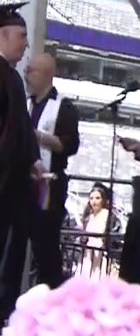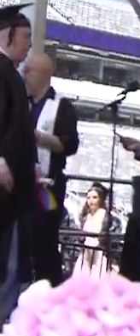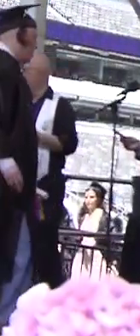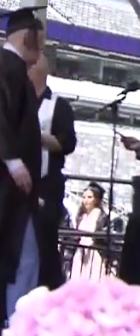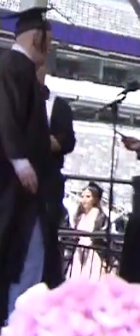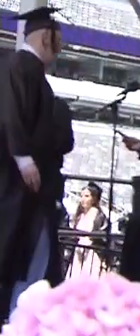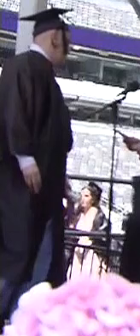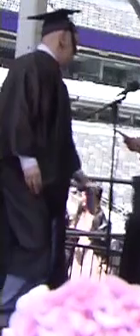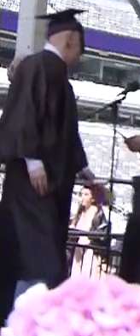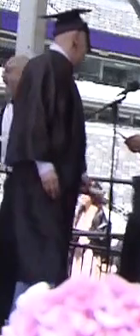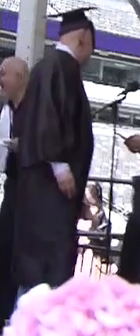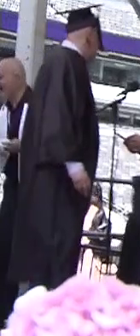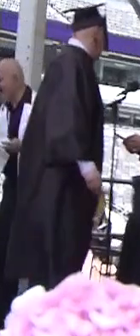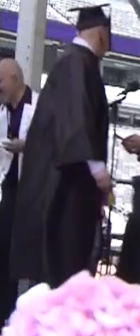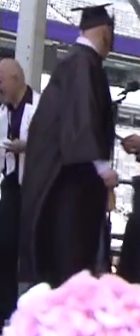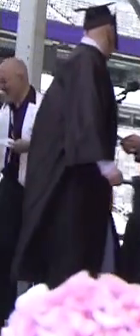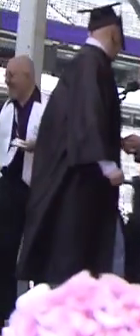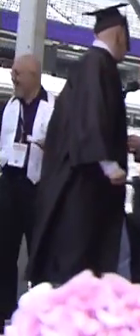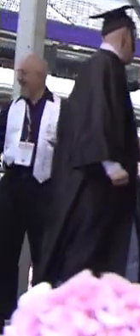Diego